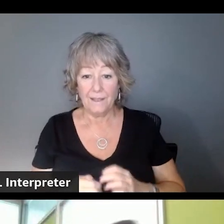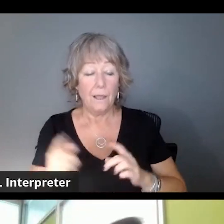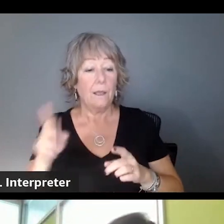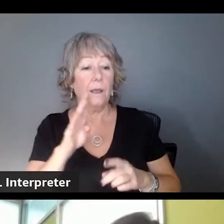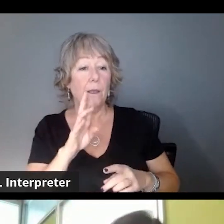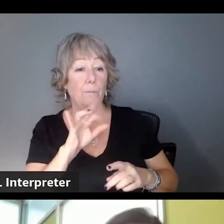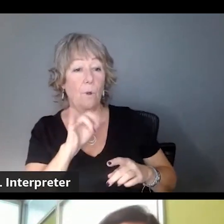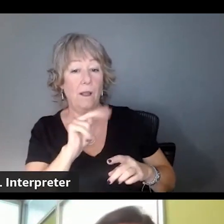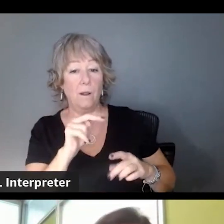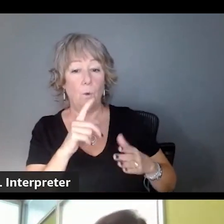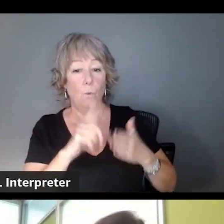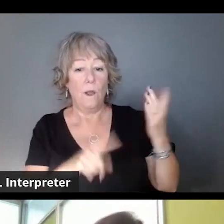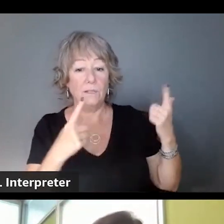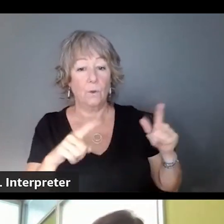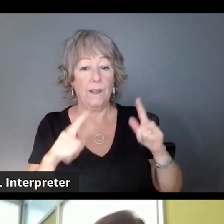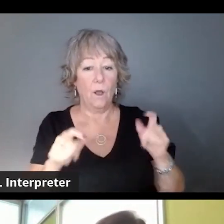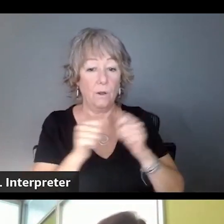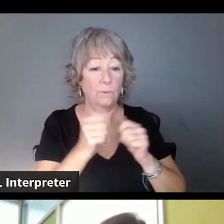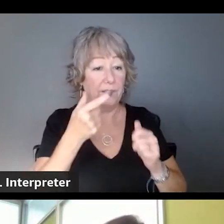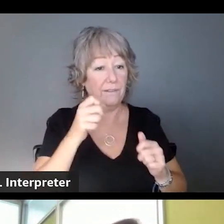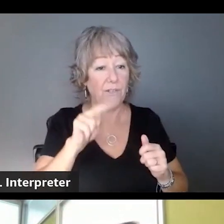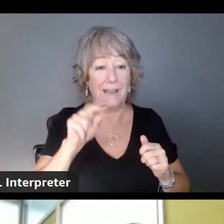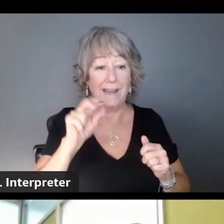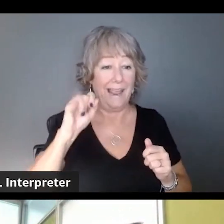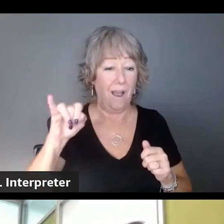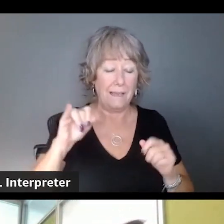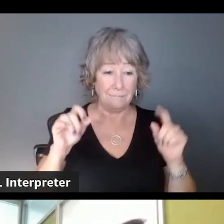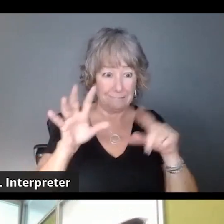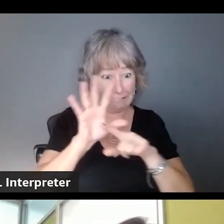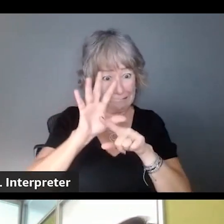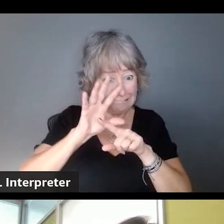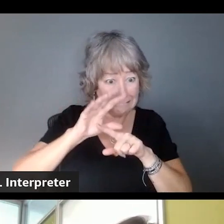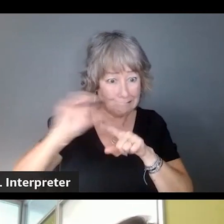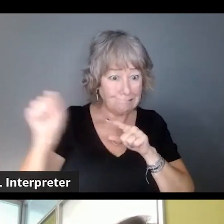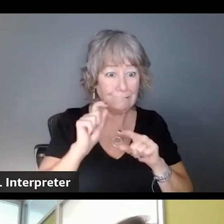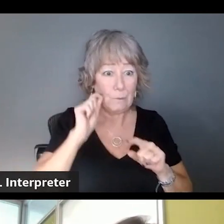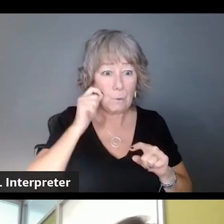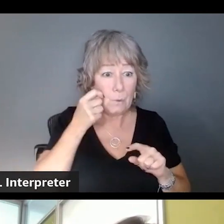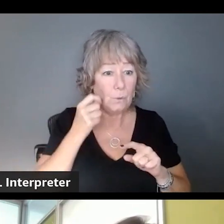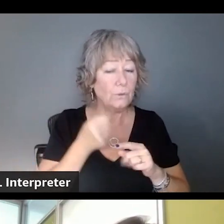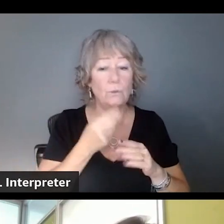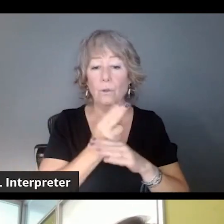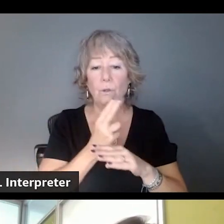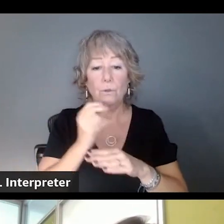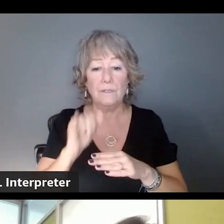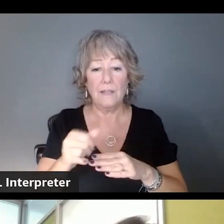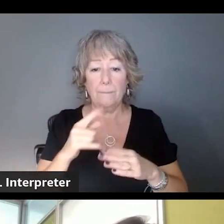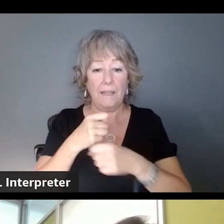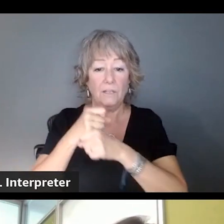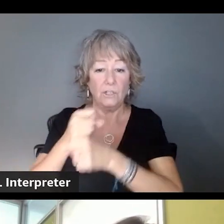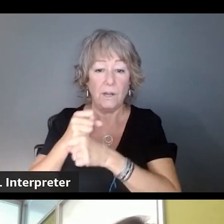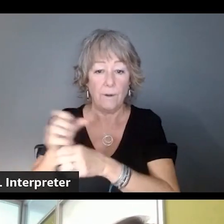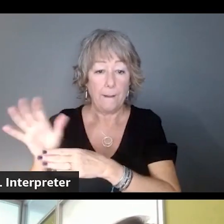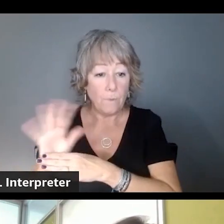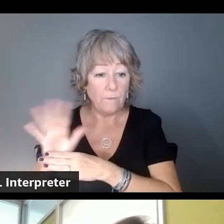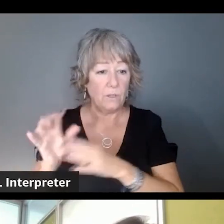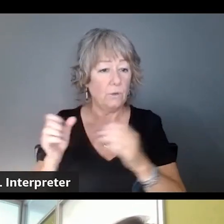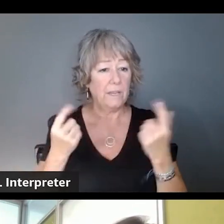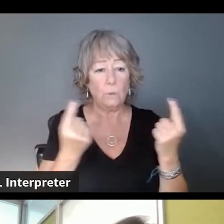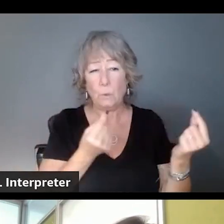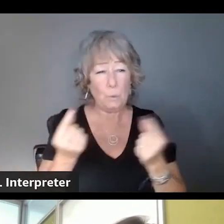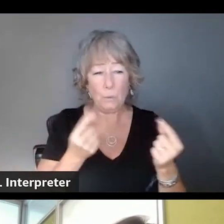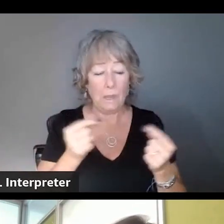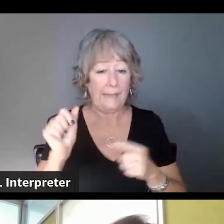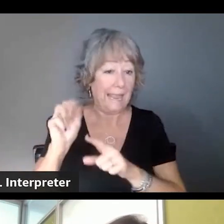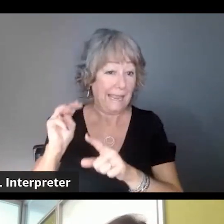on with generative AI is just super cool. I mean, I think that how you can just use it to just generate movies if you want to, like AM.